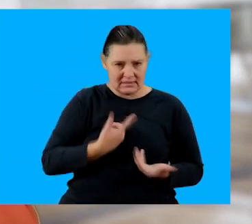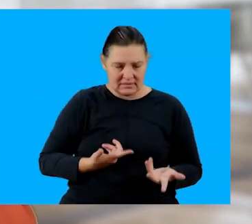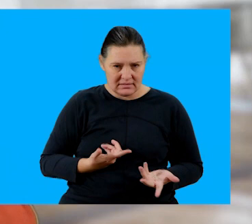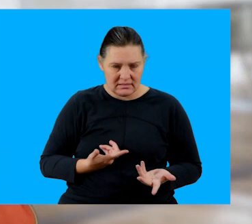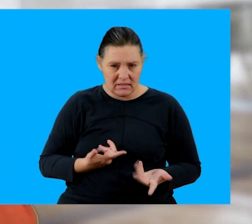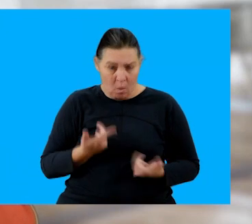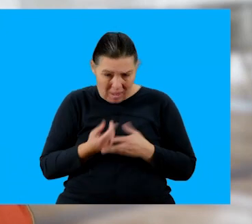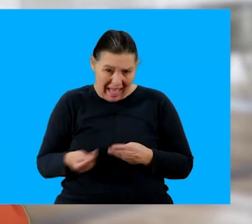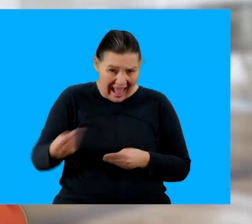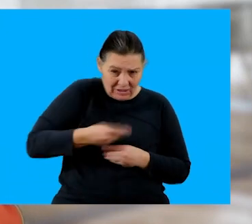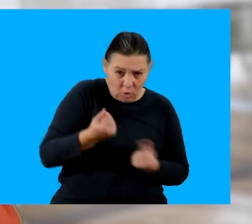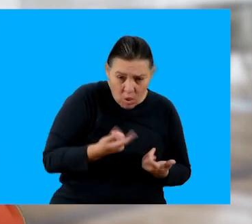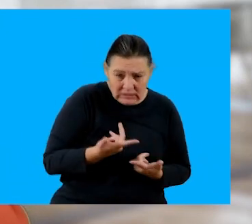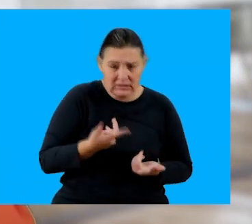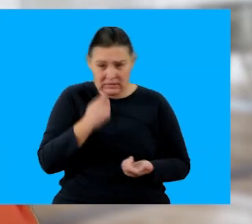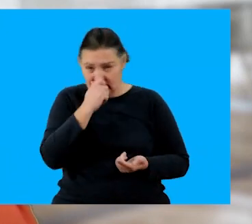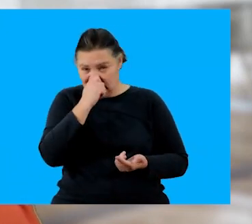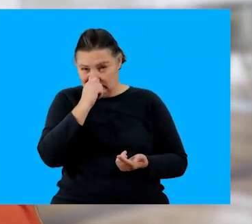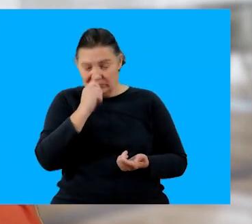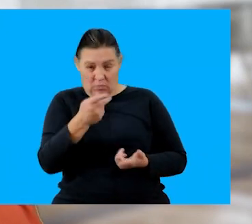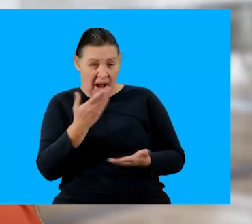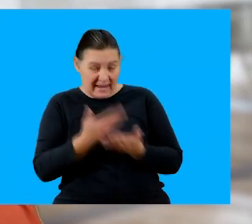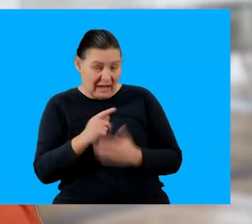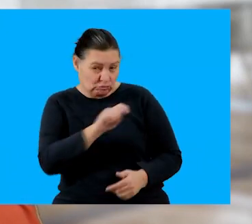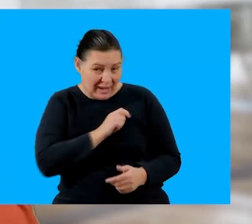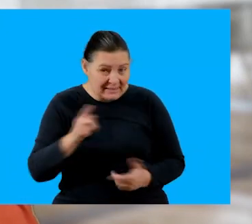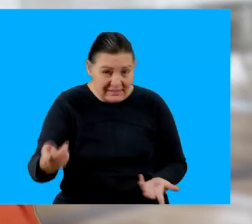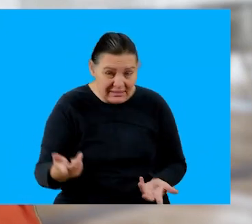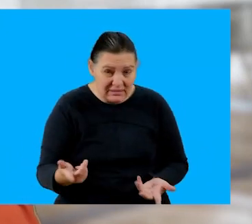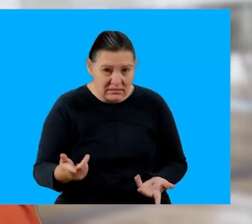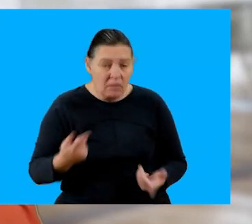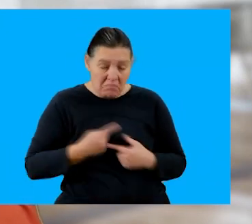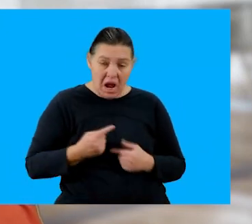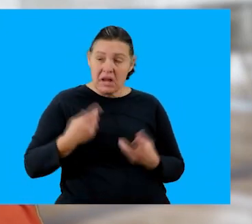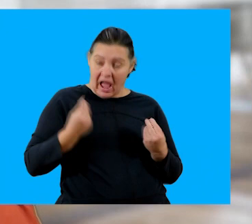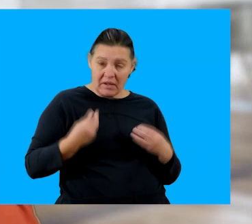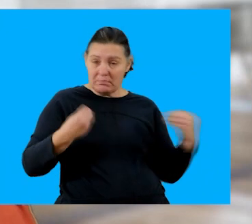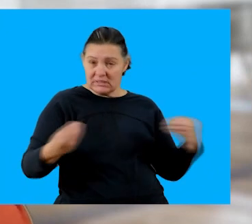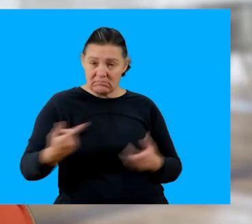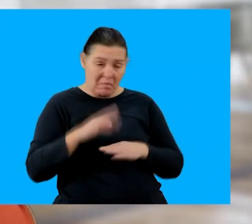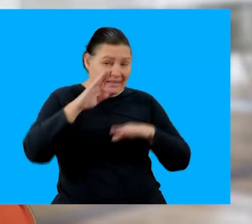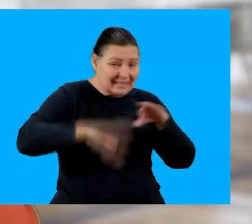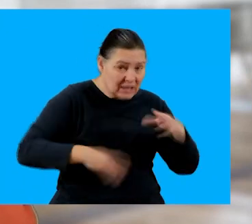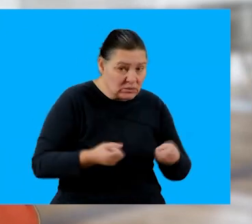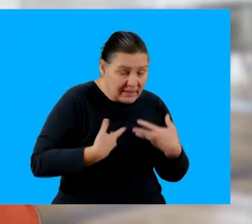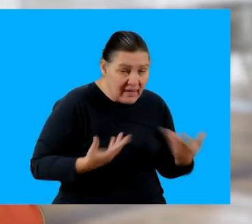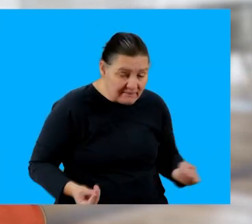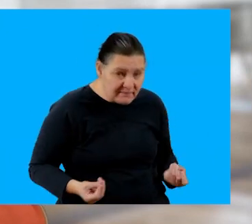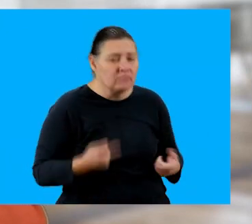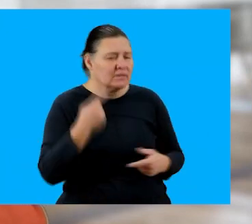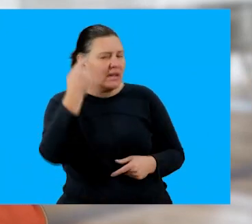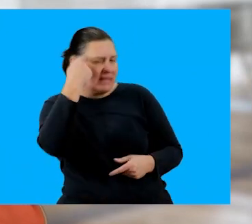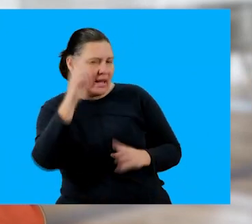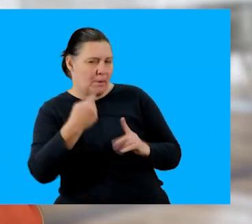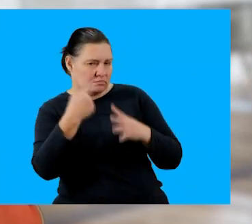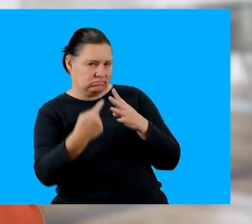raw materials in the business? Are they people who are reliable? Are they reputable? Do they give discounts? Those are the things that he